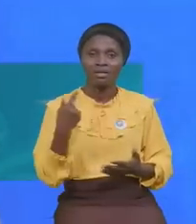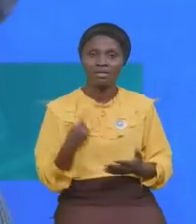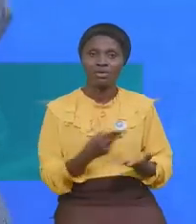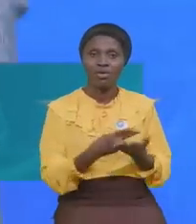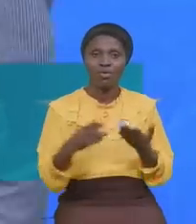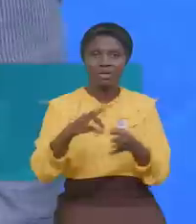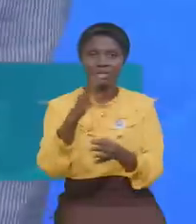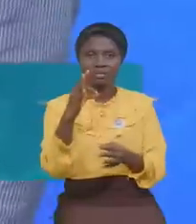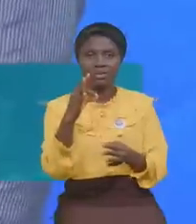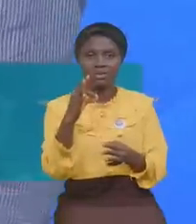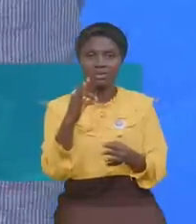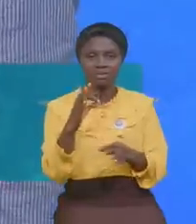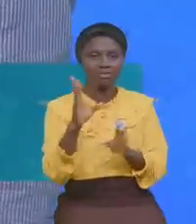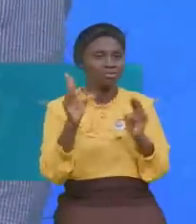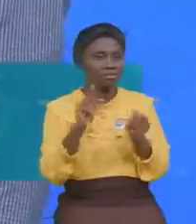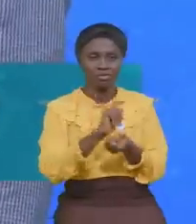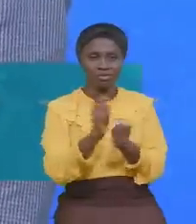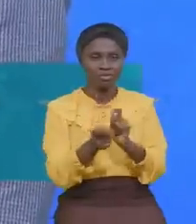Spirit, no change.